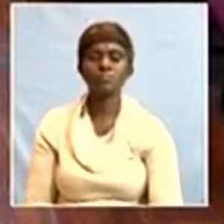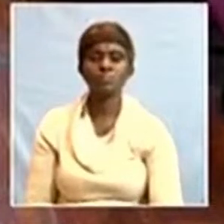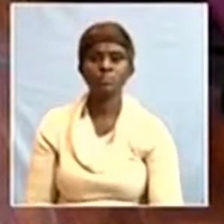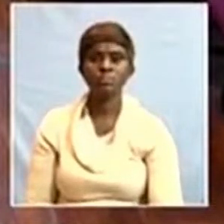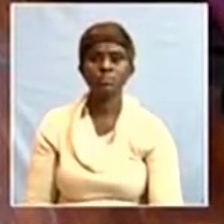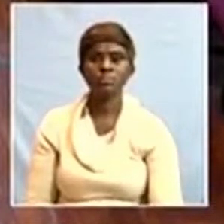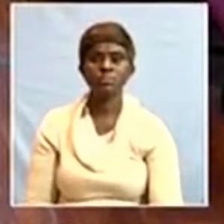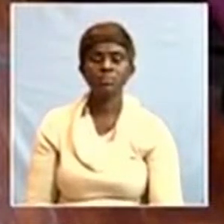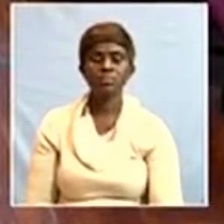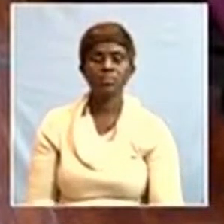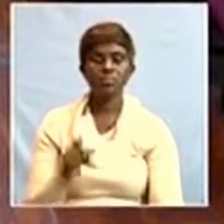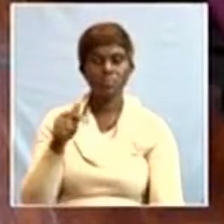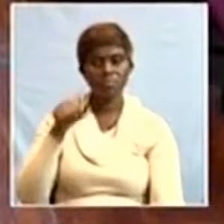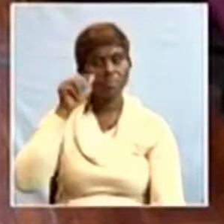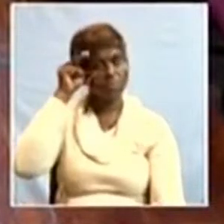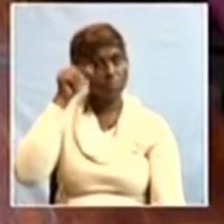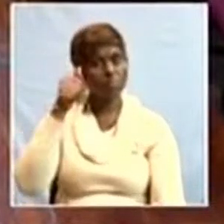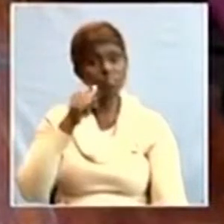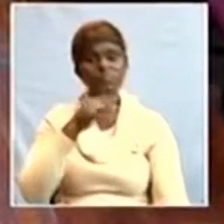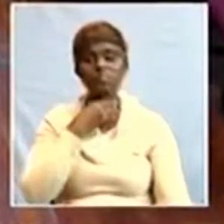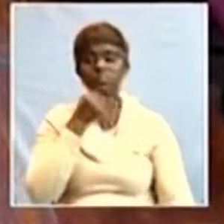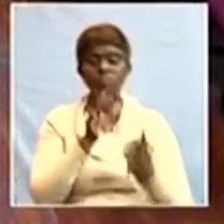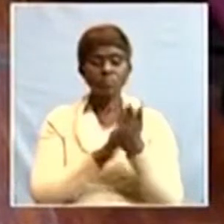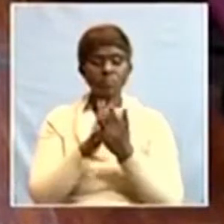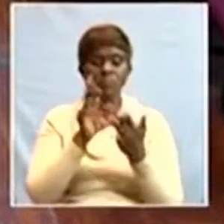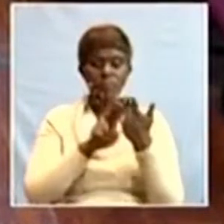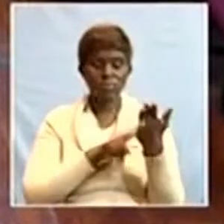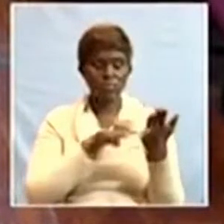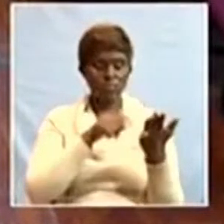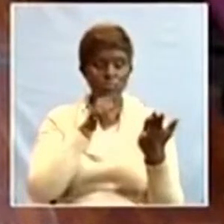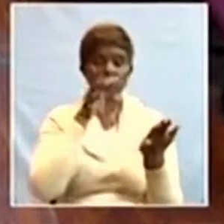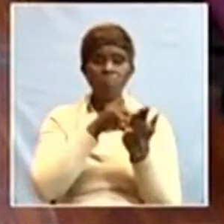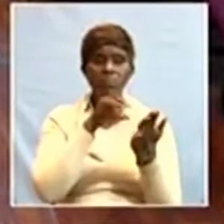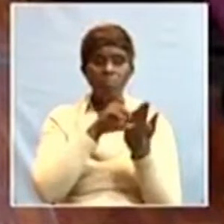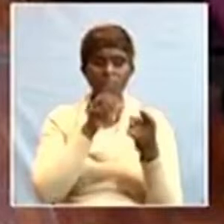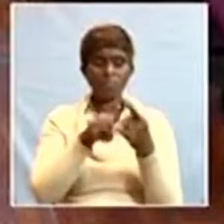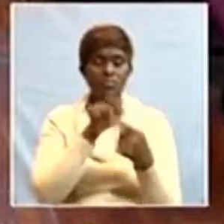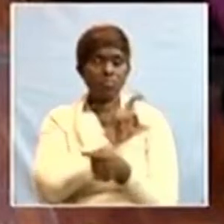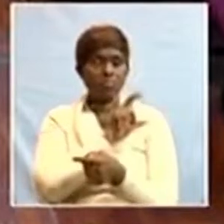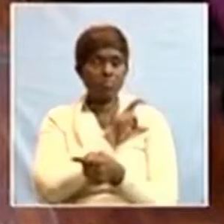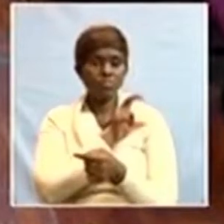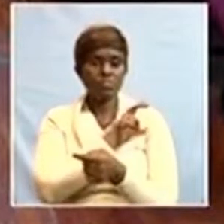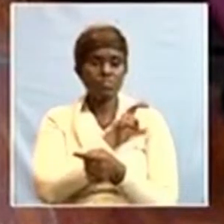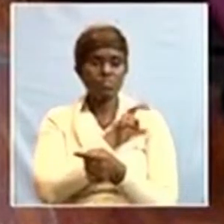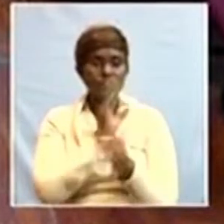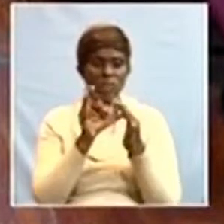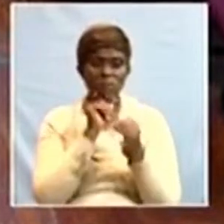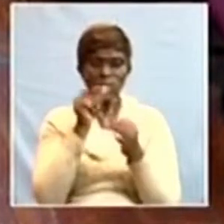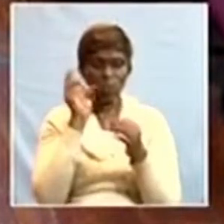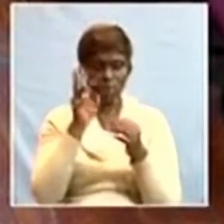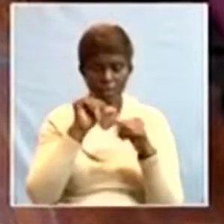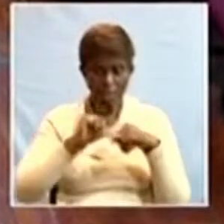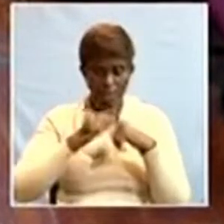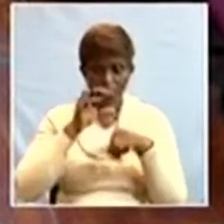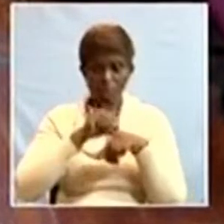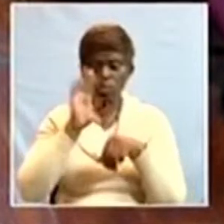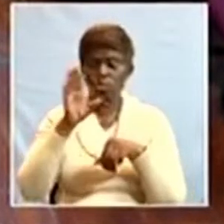And take interest as a ministry also. Report this matter to the police. If not, we shall do it on your